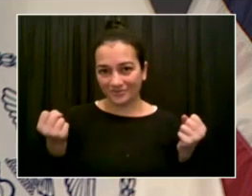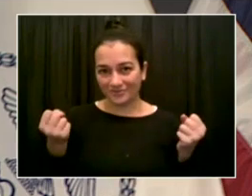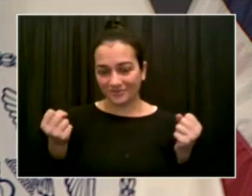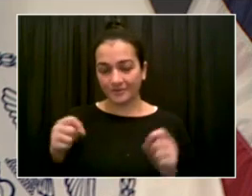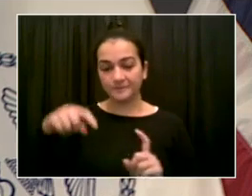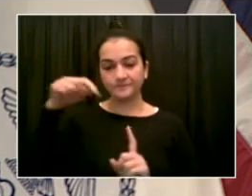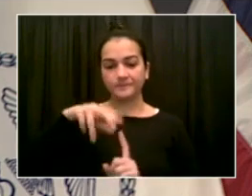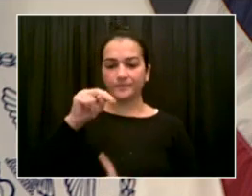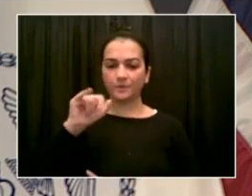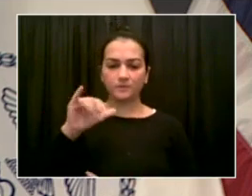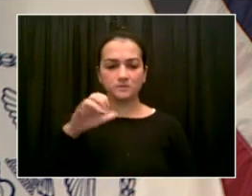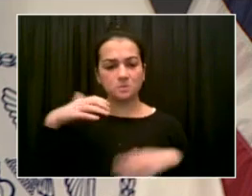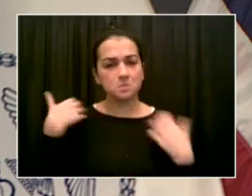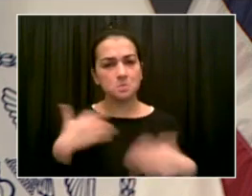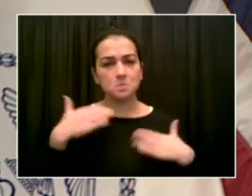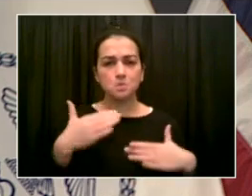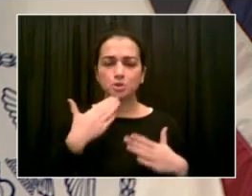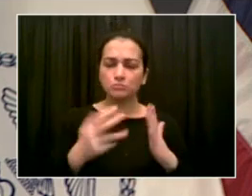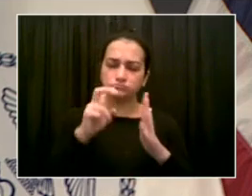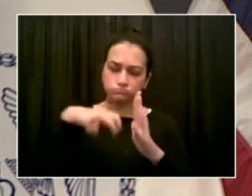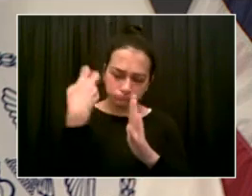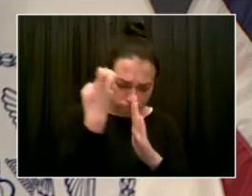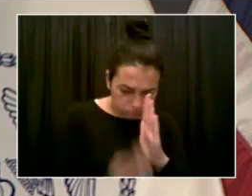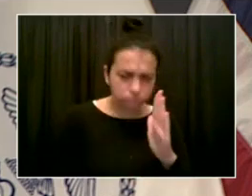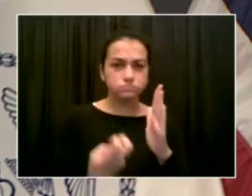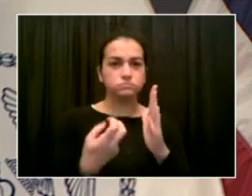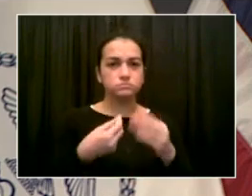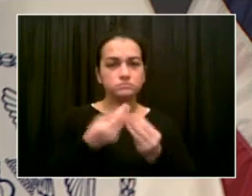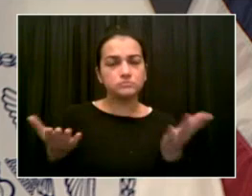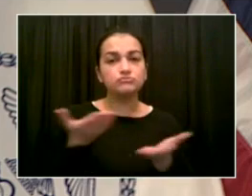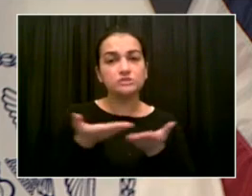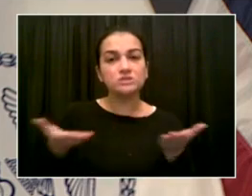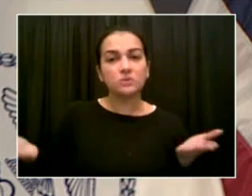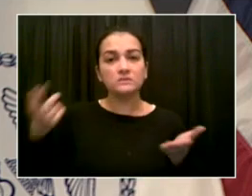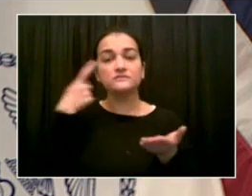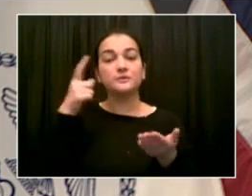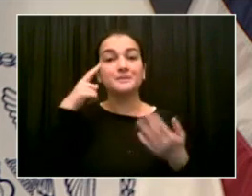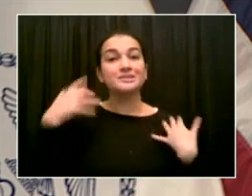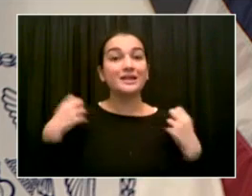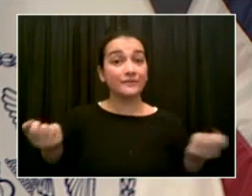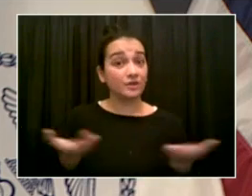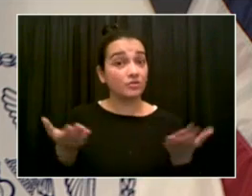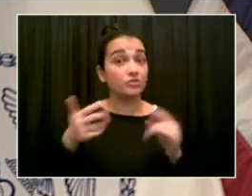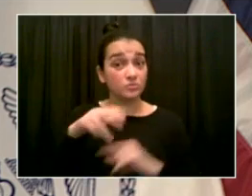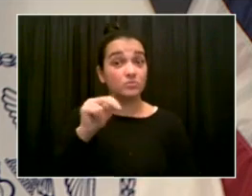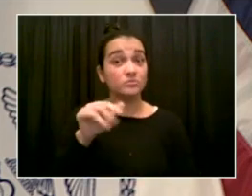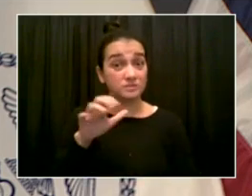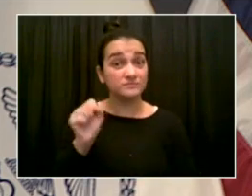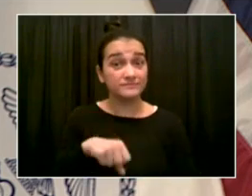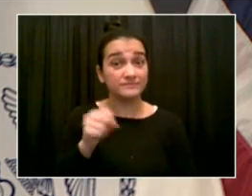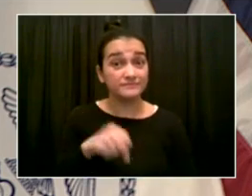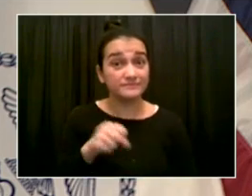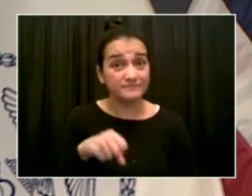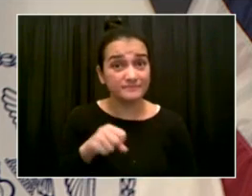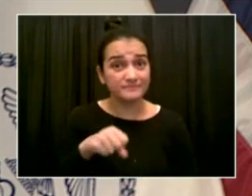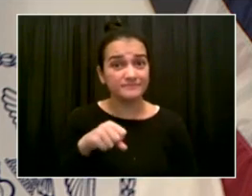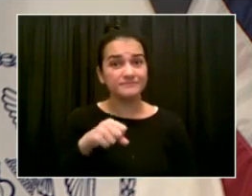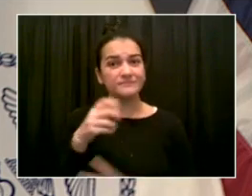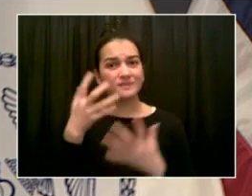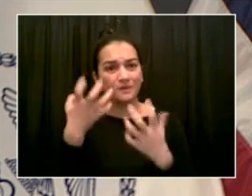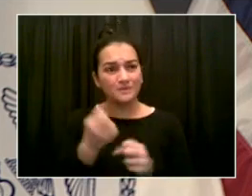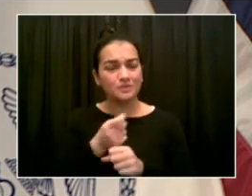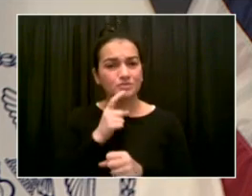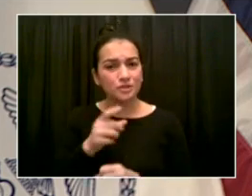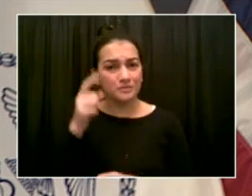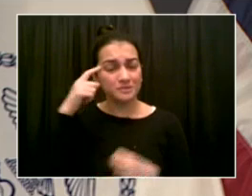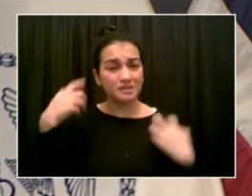mental health, a focus on addressing the issues, destigmatizing the issues, making sure we can reach people who need help. And 5